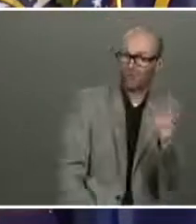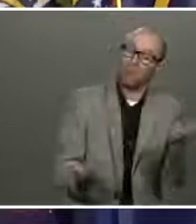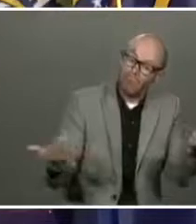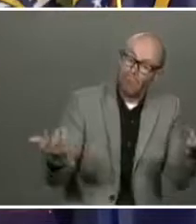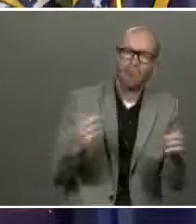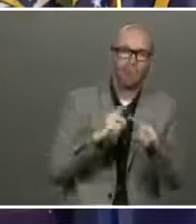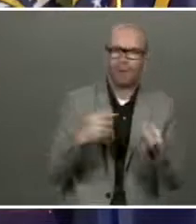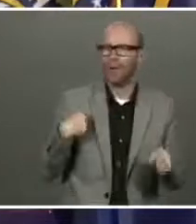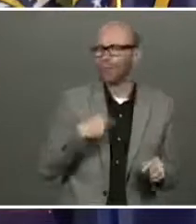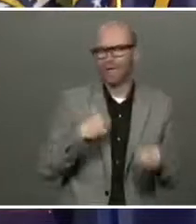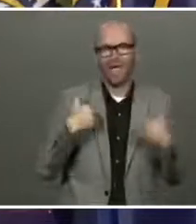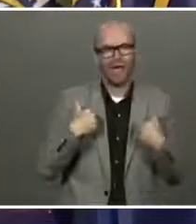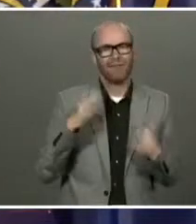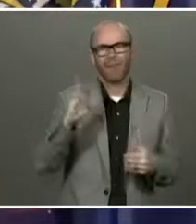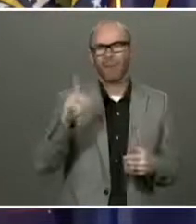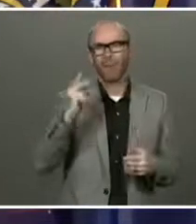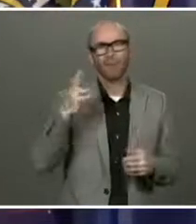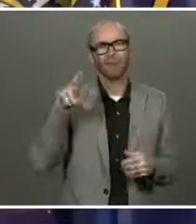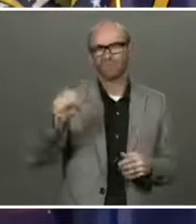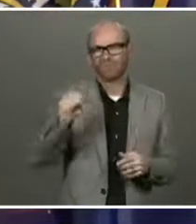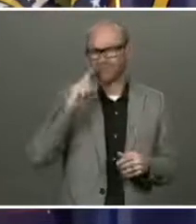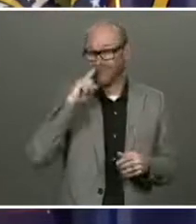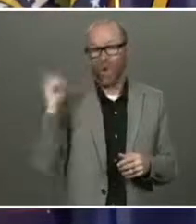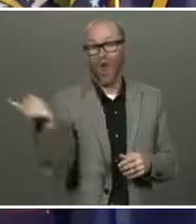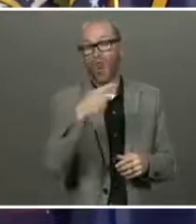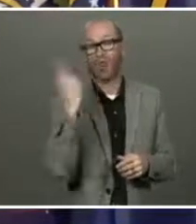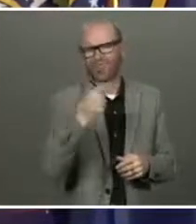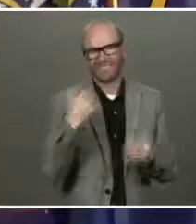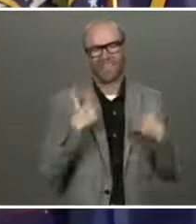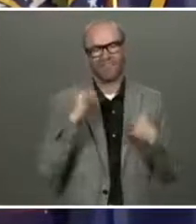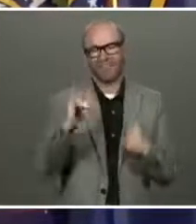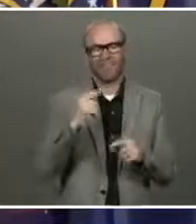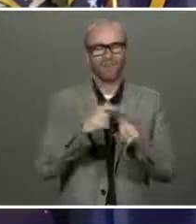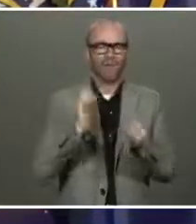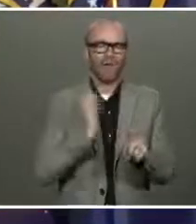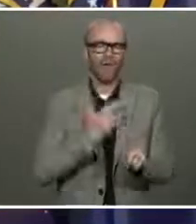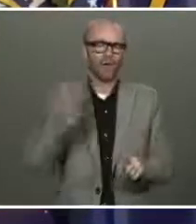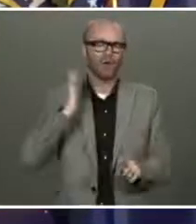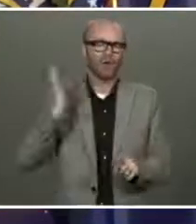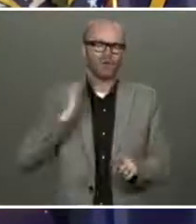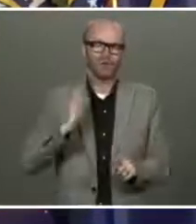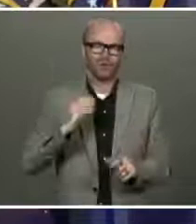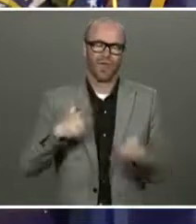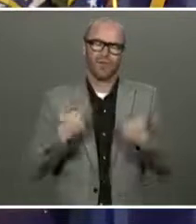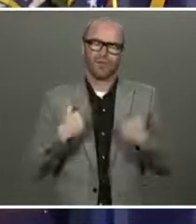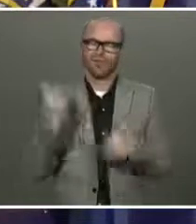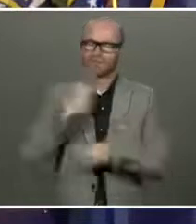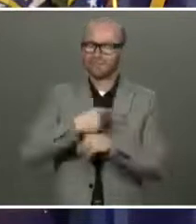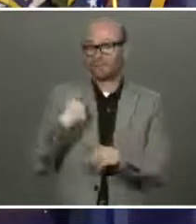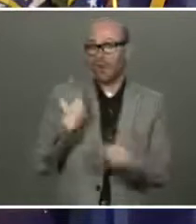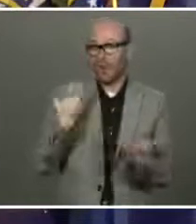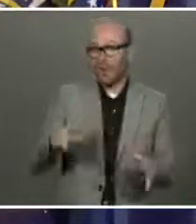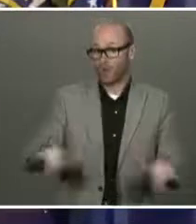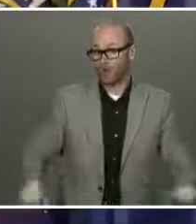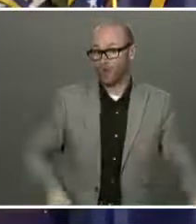few of those bloopers on our highlight reels from our younger days. I do have to say, though, I don't want to brag,